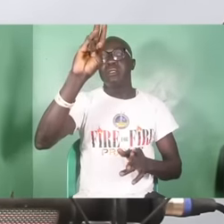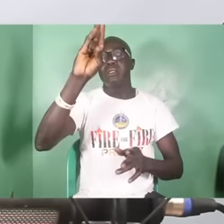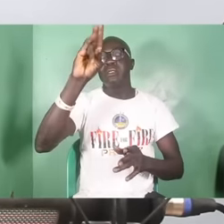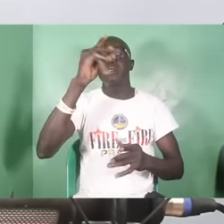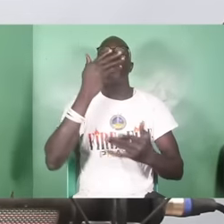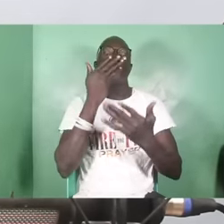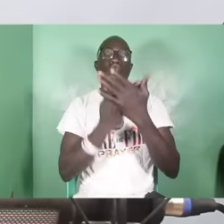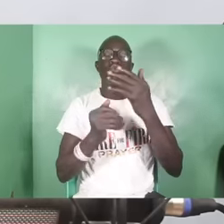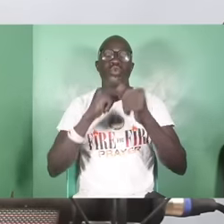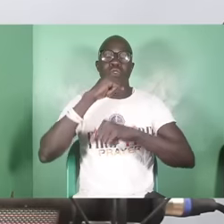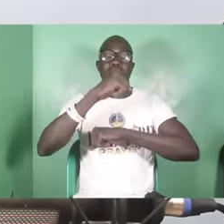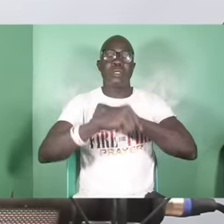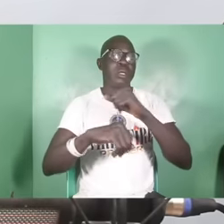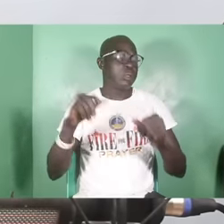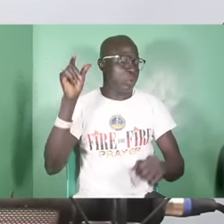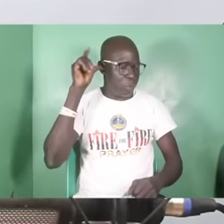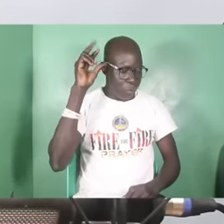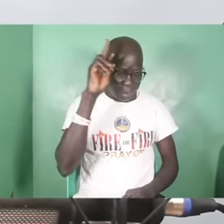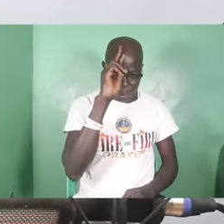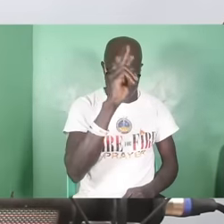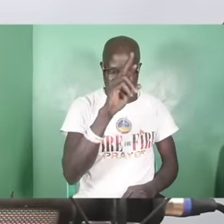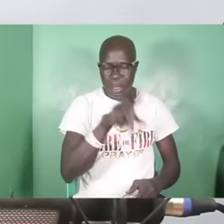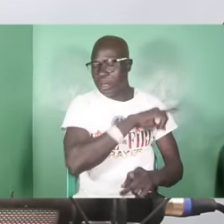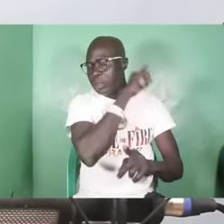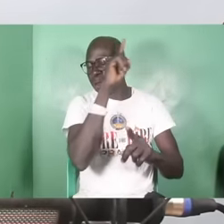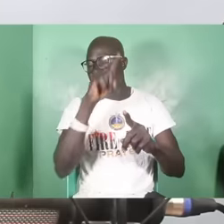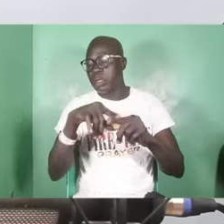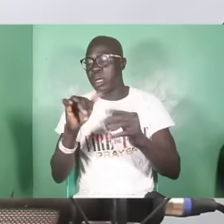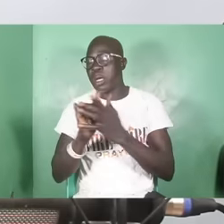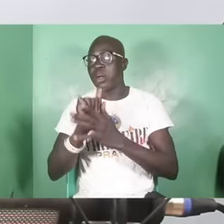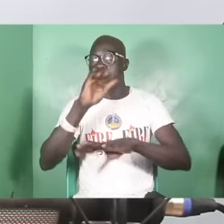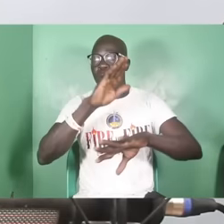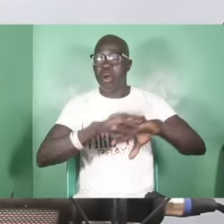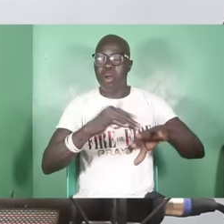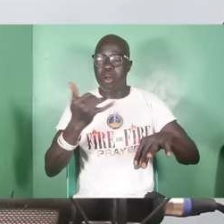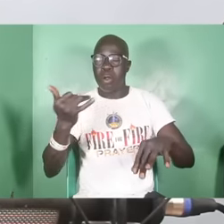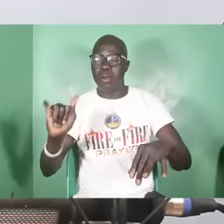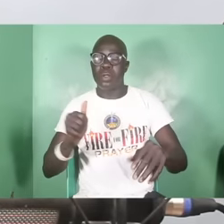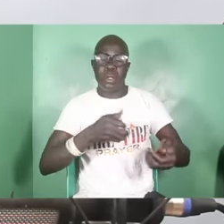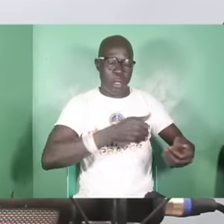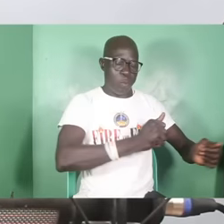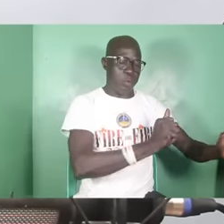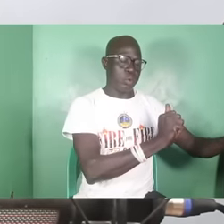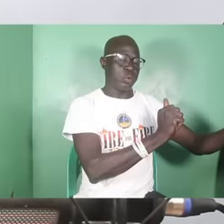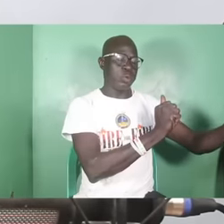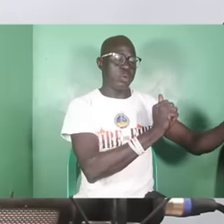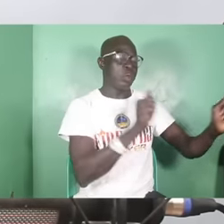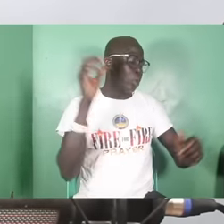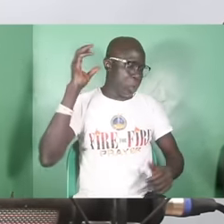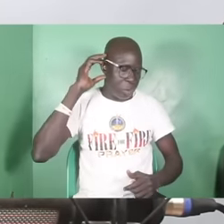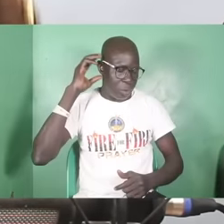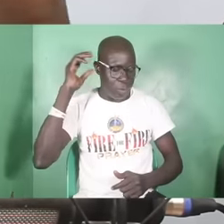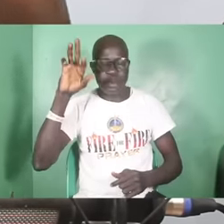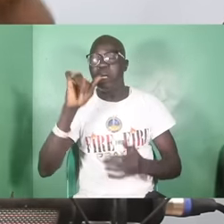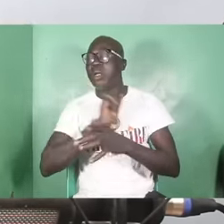years. 16 good years. E gba mi sir. This is to me sir. Ni gba na. Then. La to pe mi ni. I be called. Apostle. An apostle. Gba mi sir.